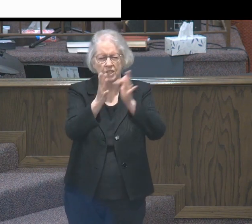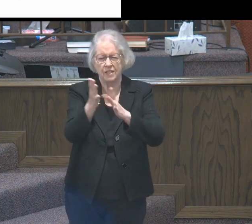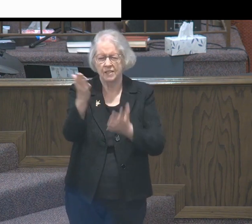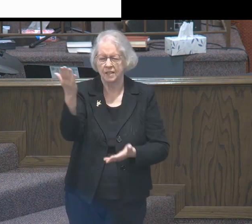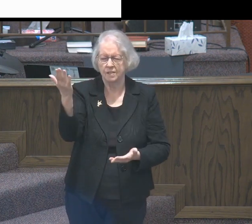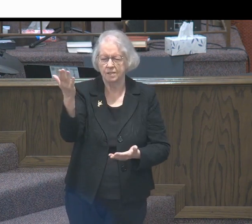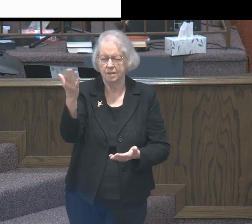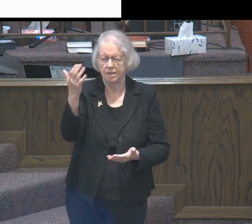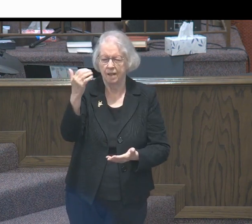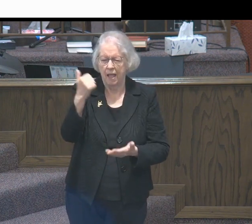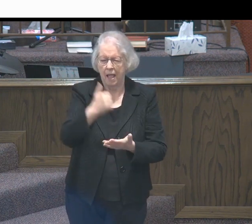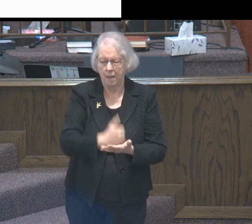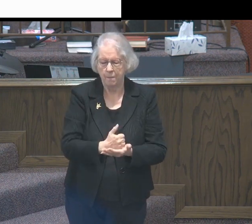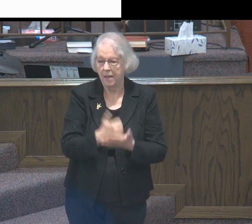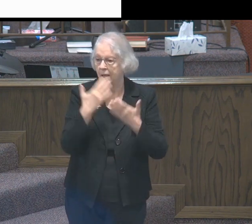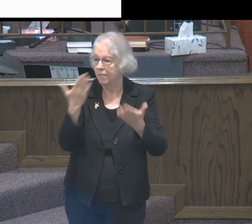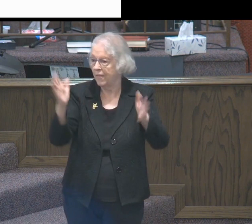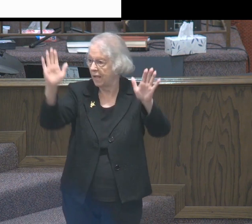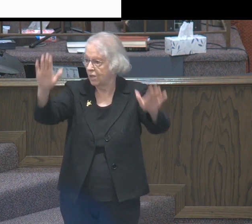example. You may be seated.